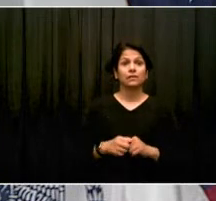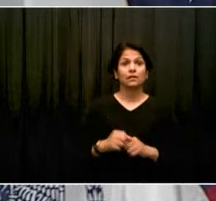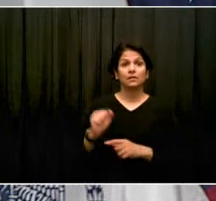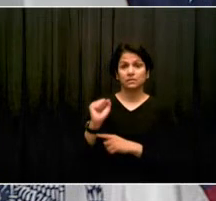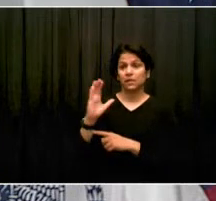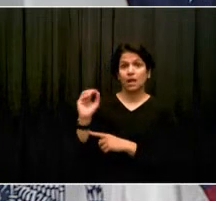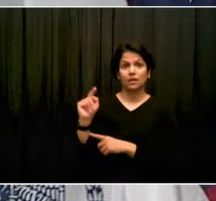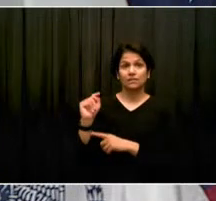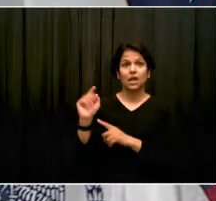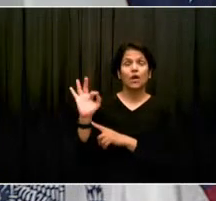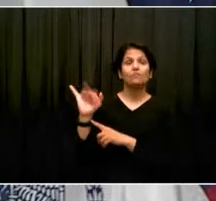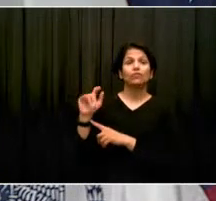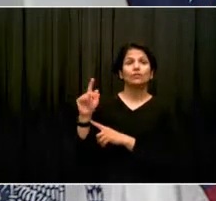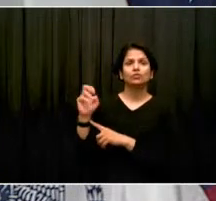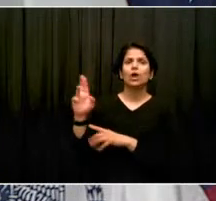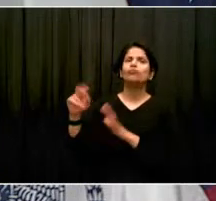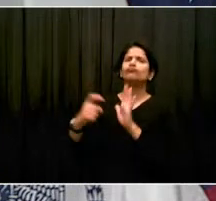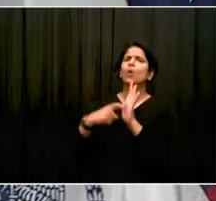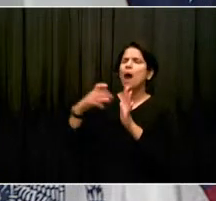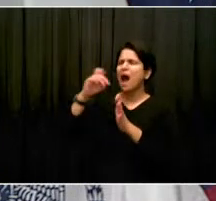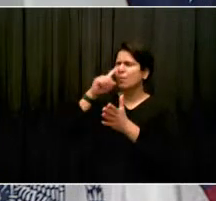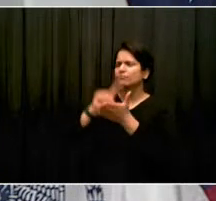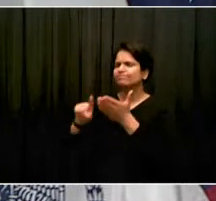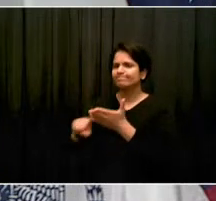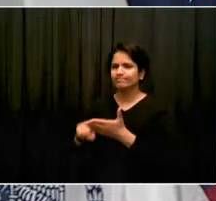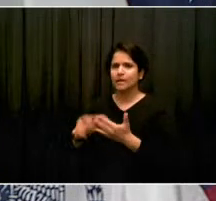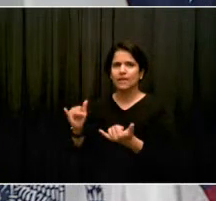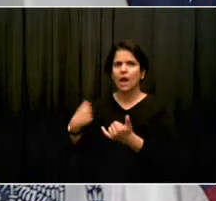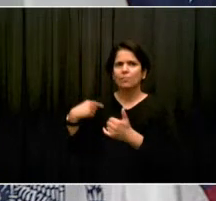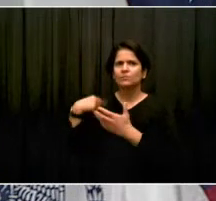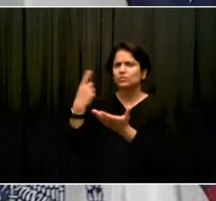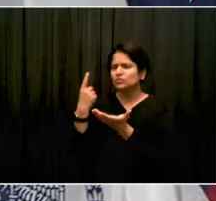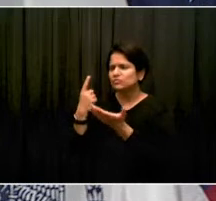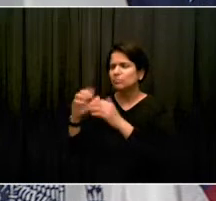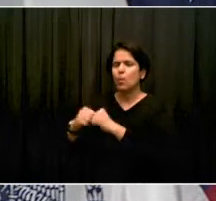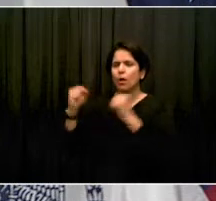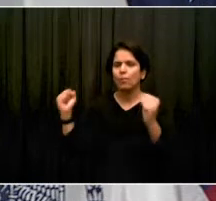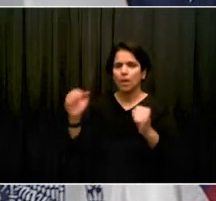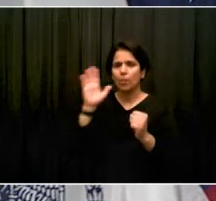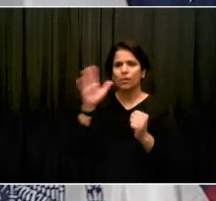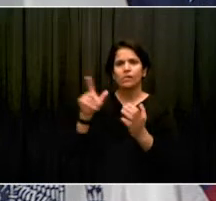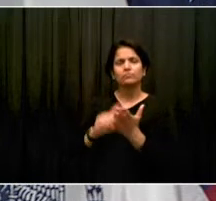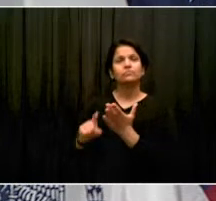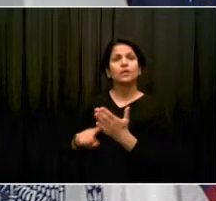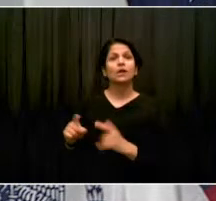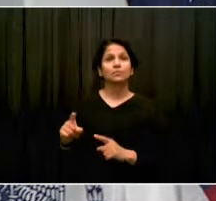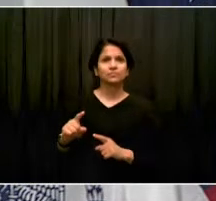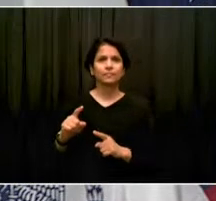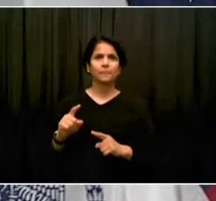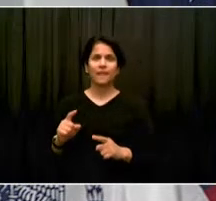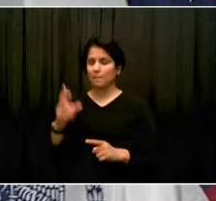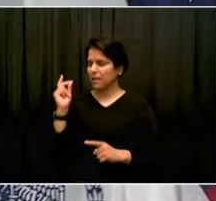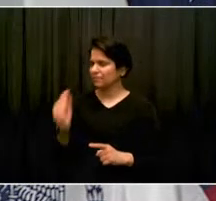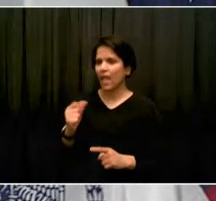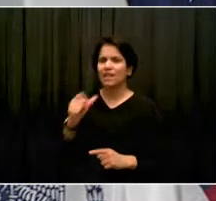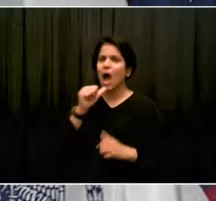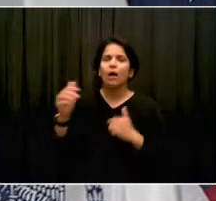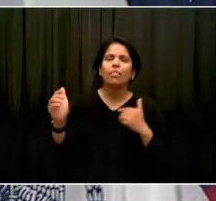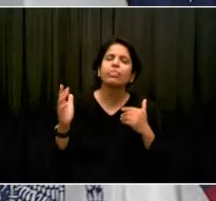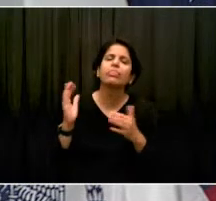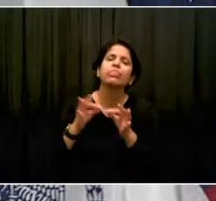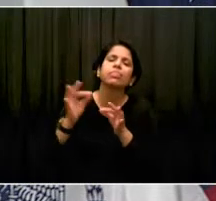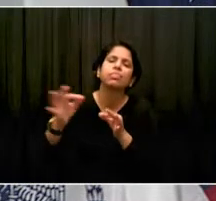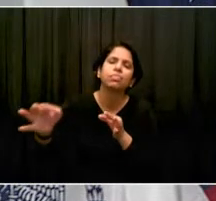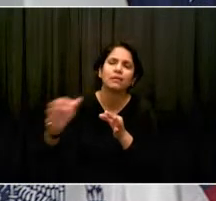people of this city deserve to know before they make their decision on the future on June 22nd. So